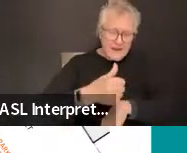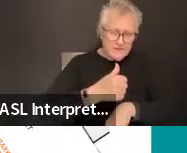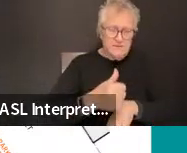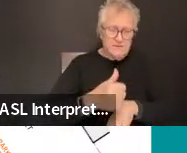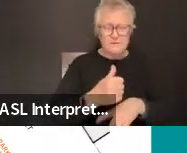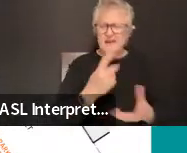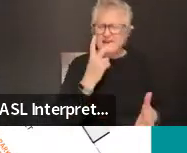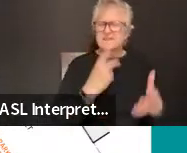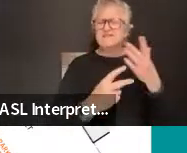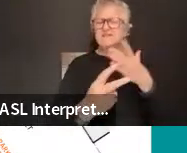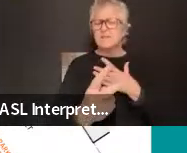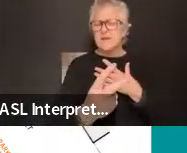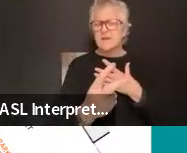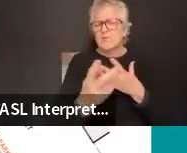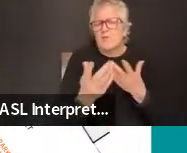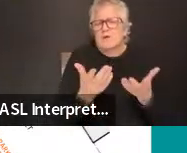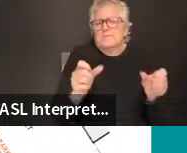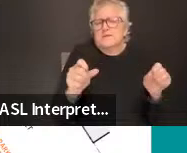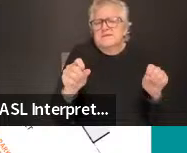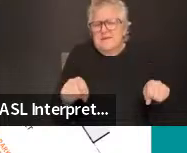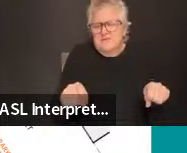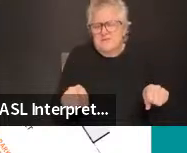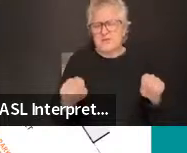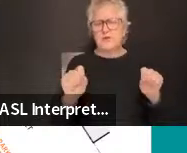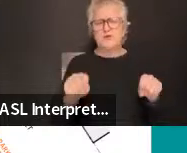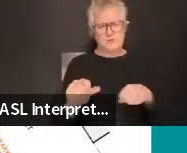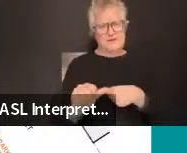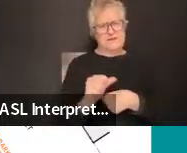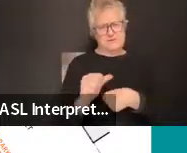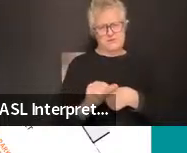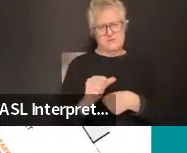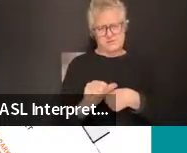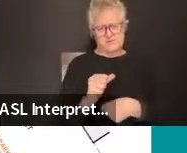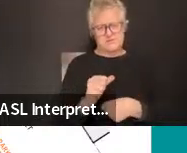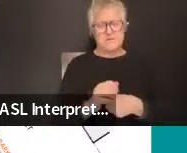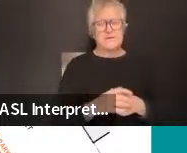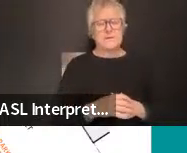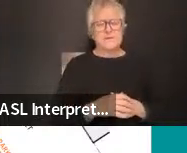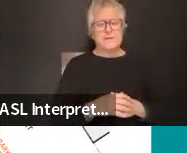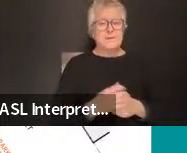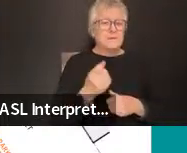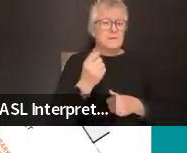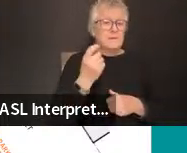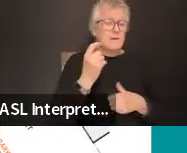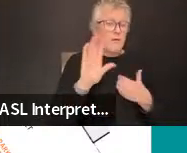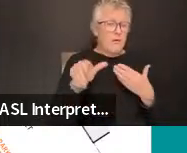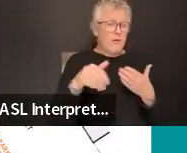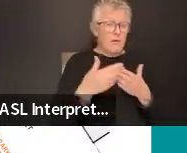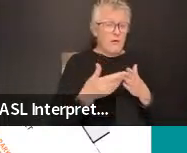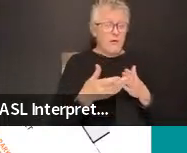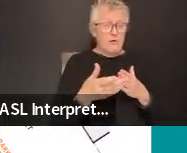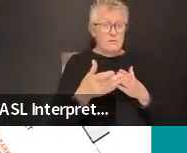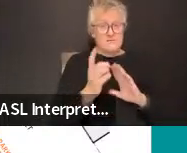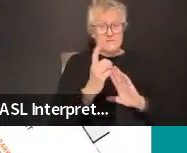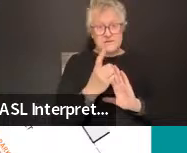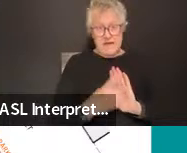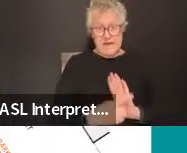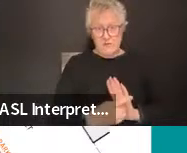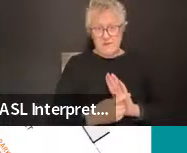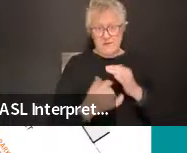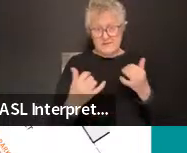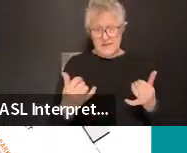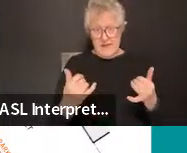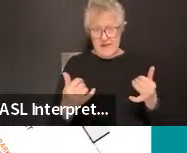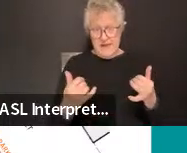So all of these diagrams, even though it's early in the design phase, we're really looking for the location